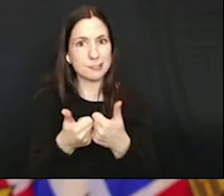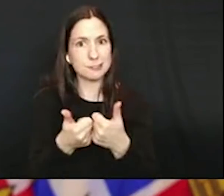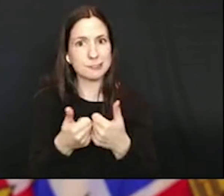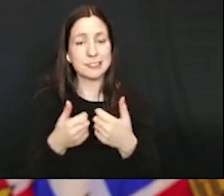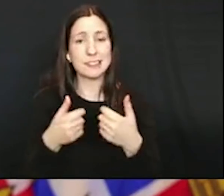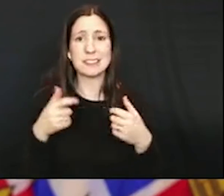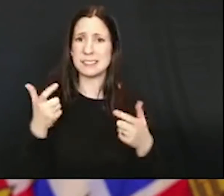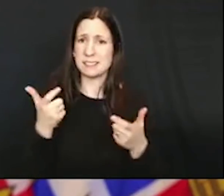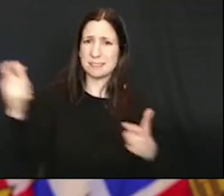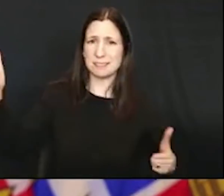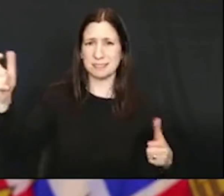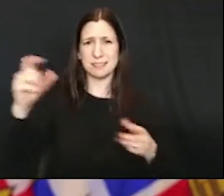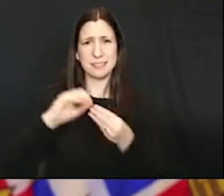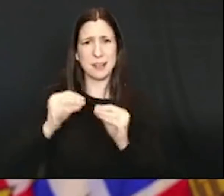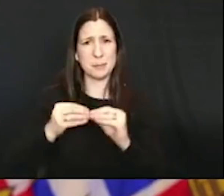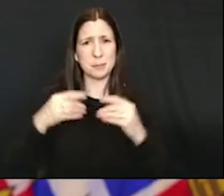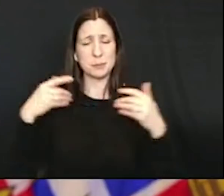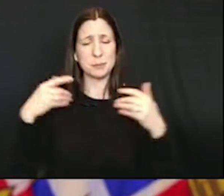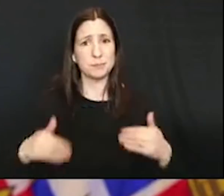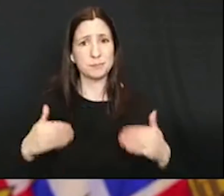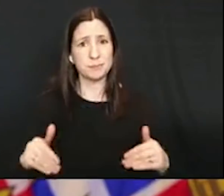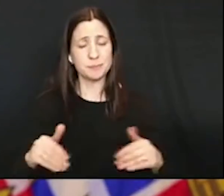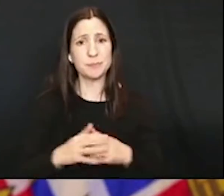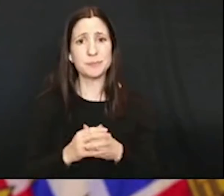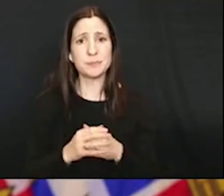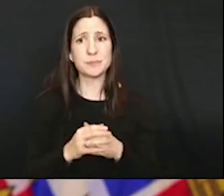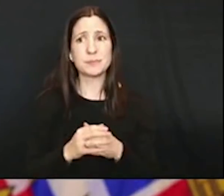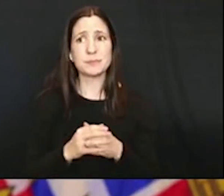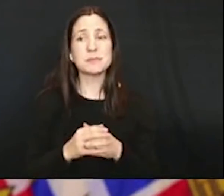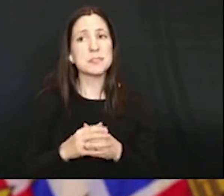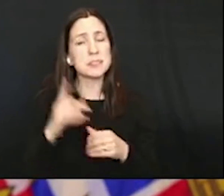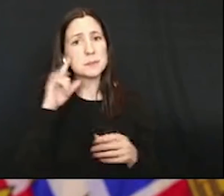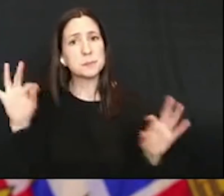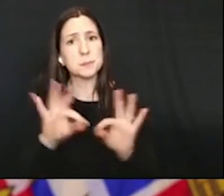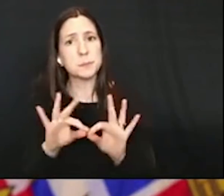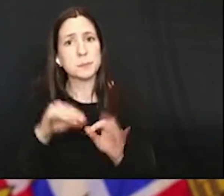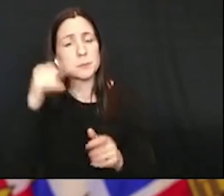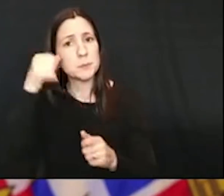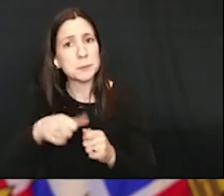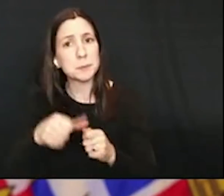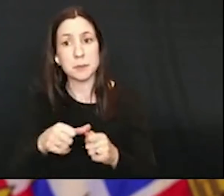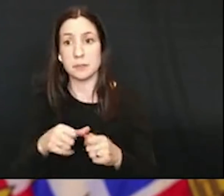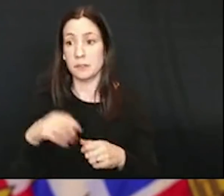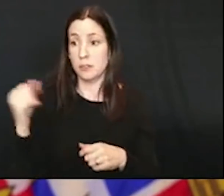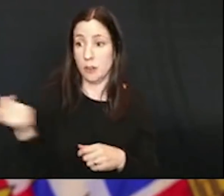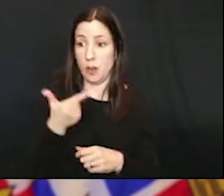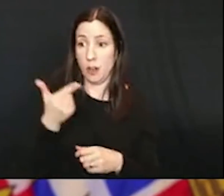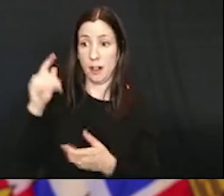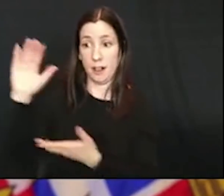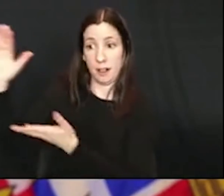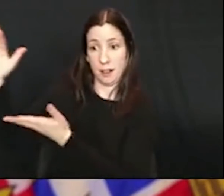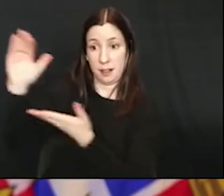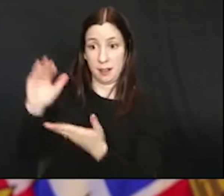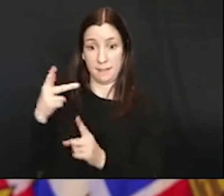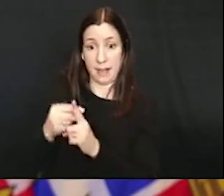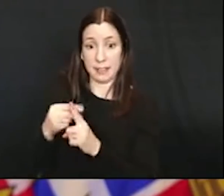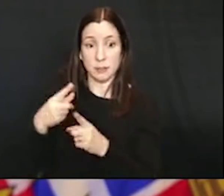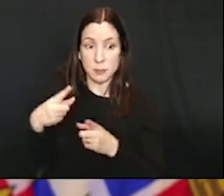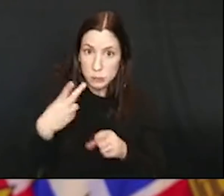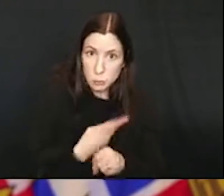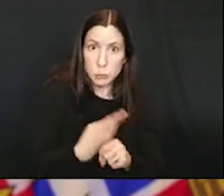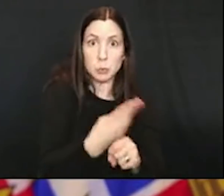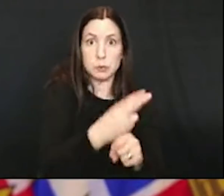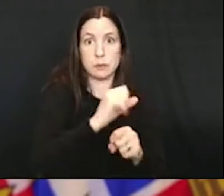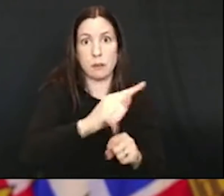scale. The other thing that we have to focus on is, we have been using all of the doses of vaccine we have to